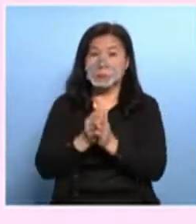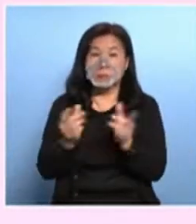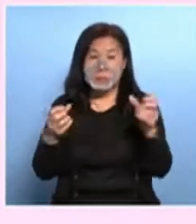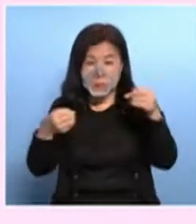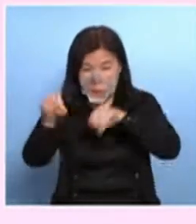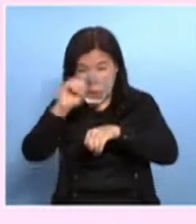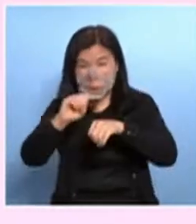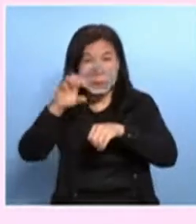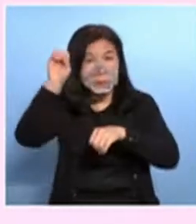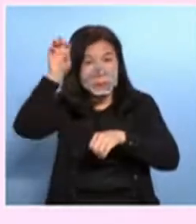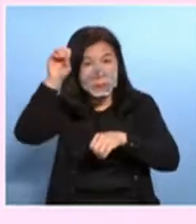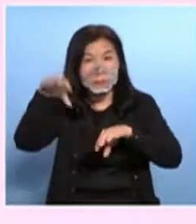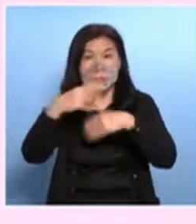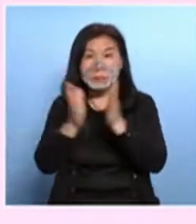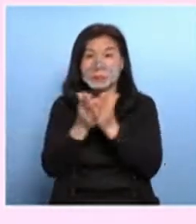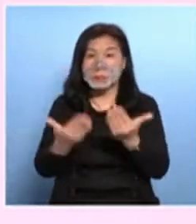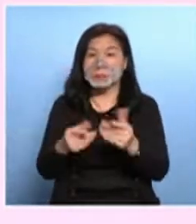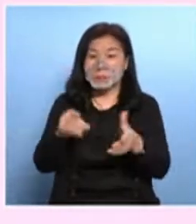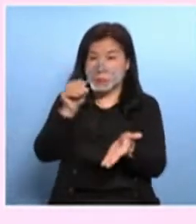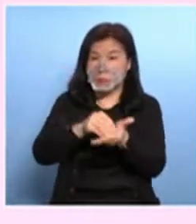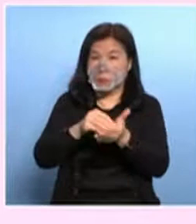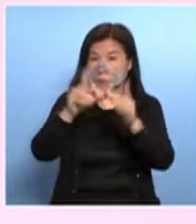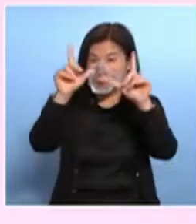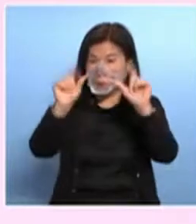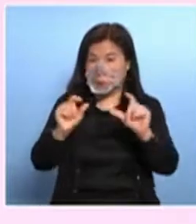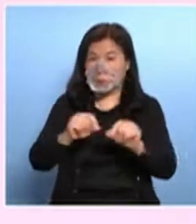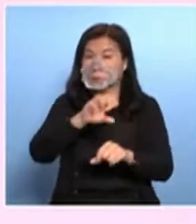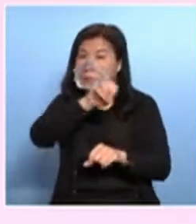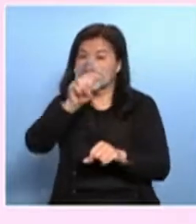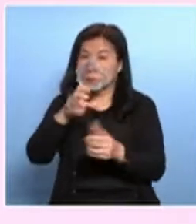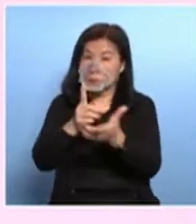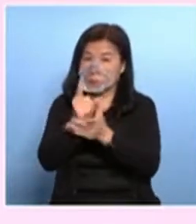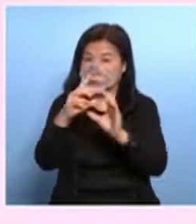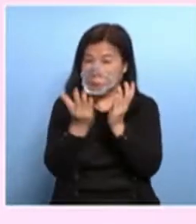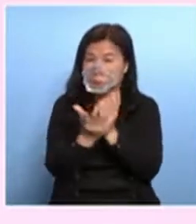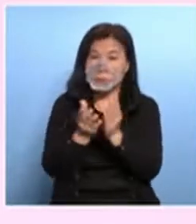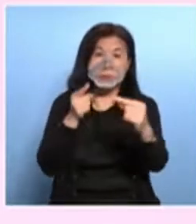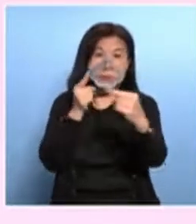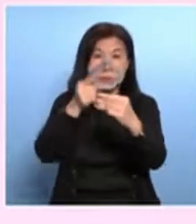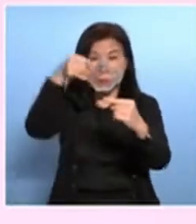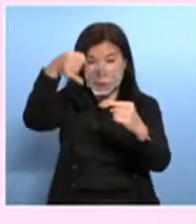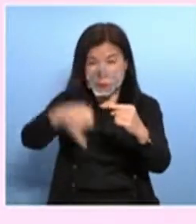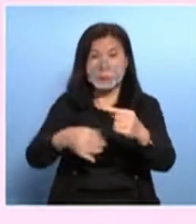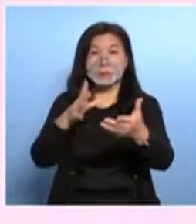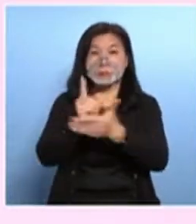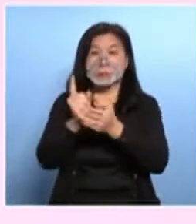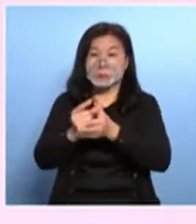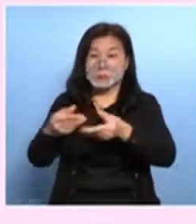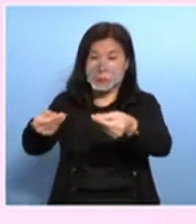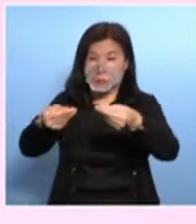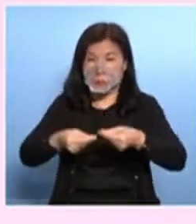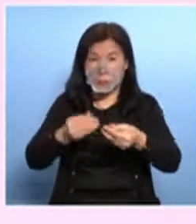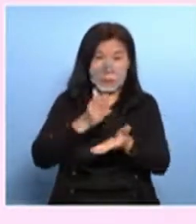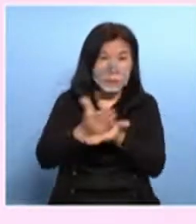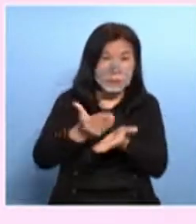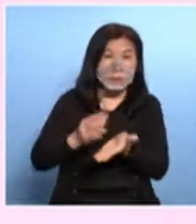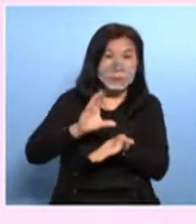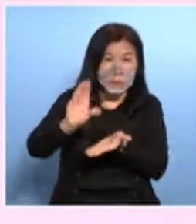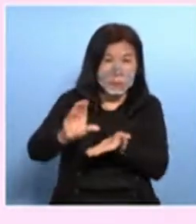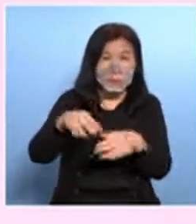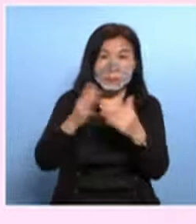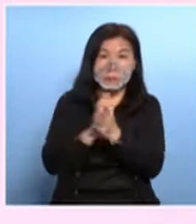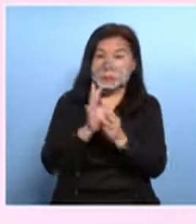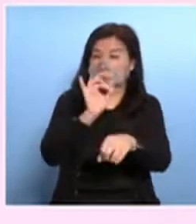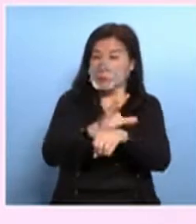system in Phase 3, and the industry is being consulted on the relevant implementation details. Our target is